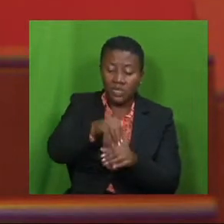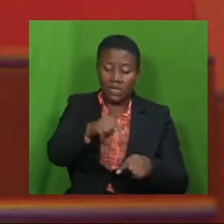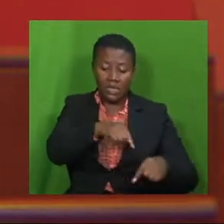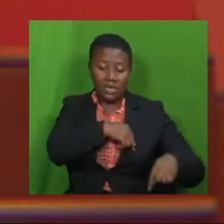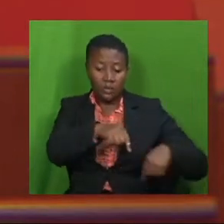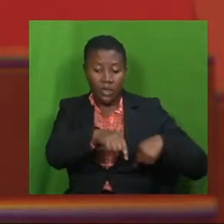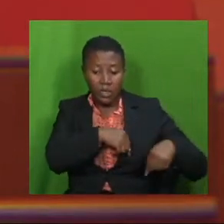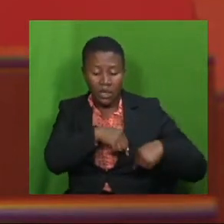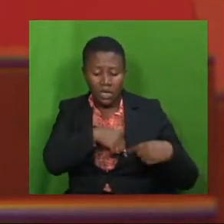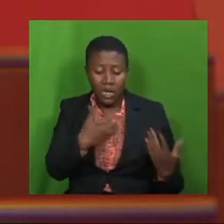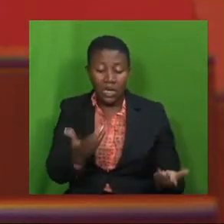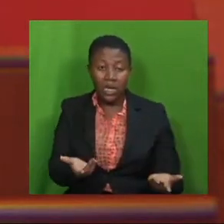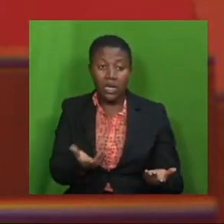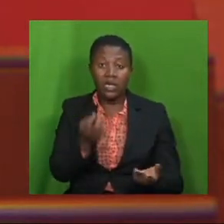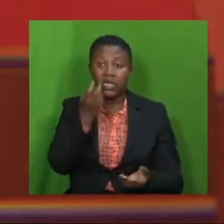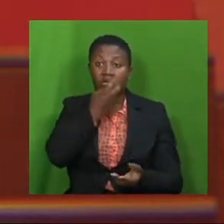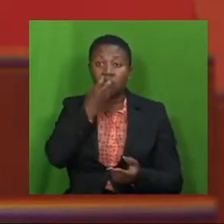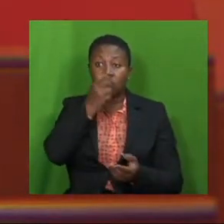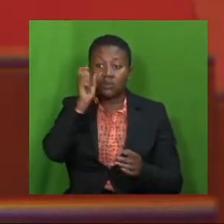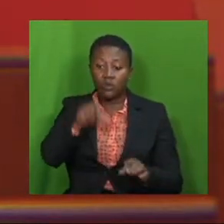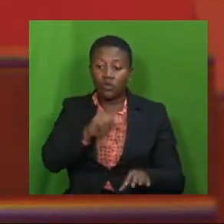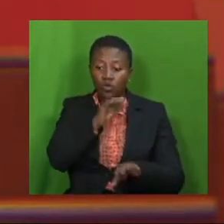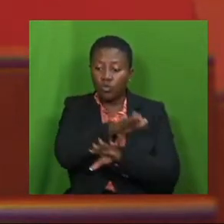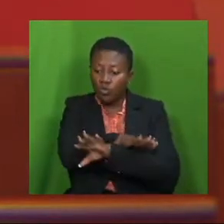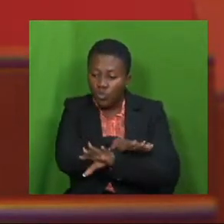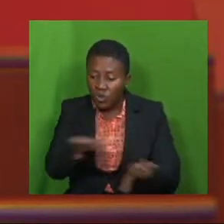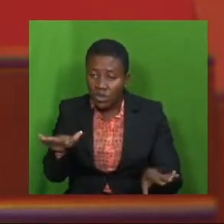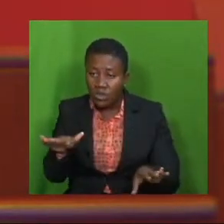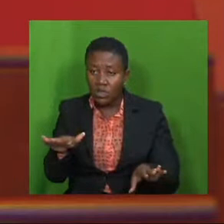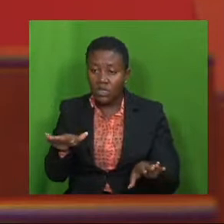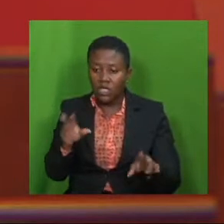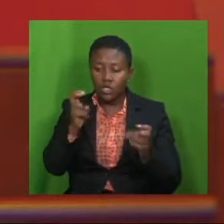never descend into the arena of conflict.